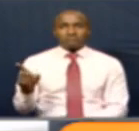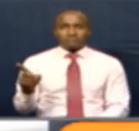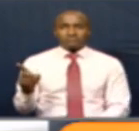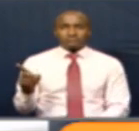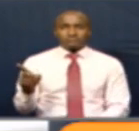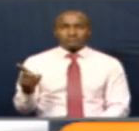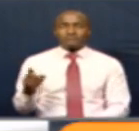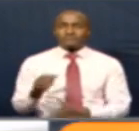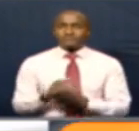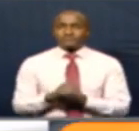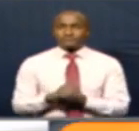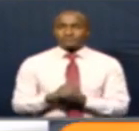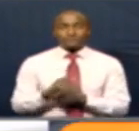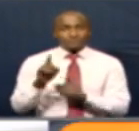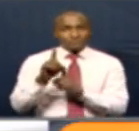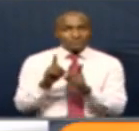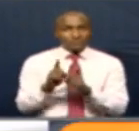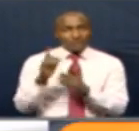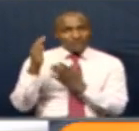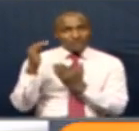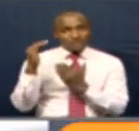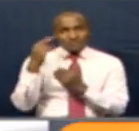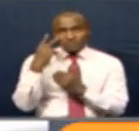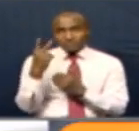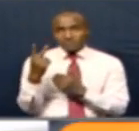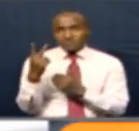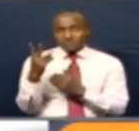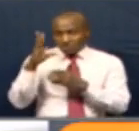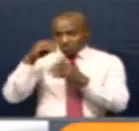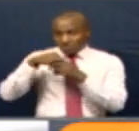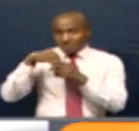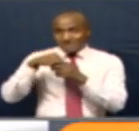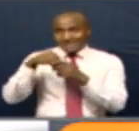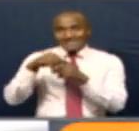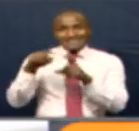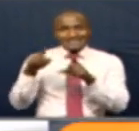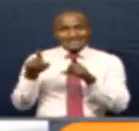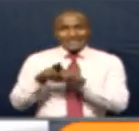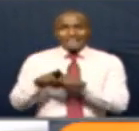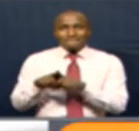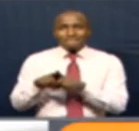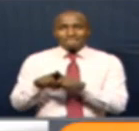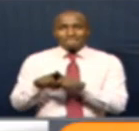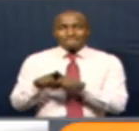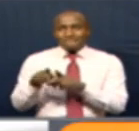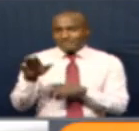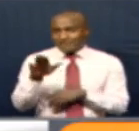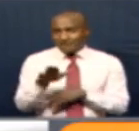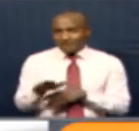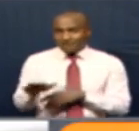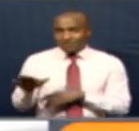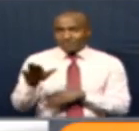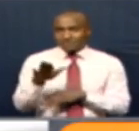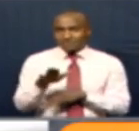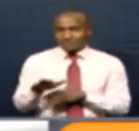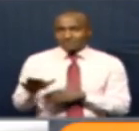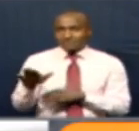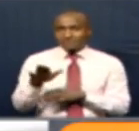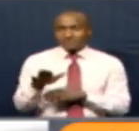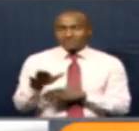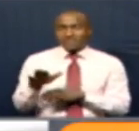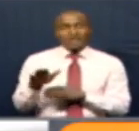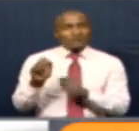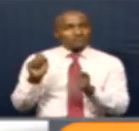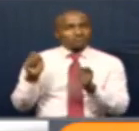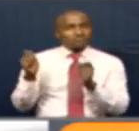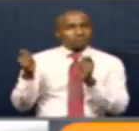mm-hmm. right? Mm-hmm. They will also expect to see, within the same environment, a real